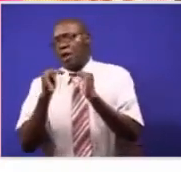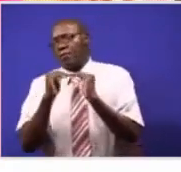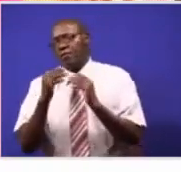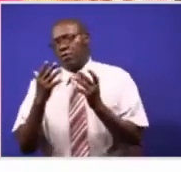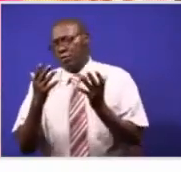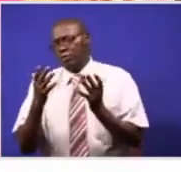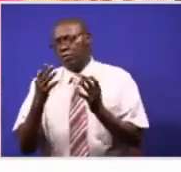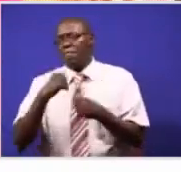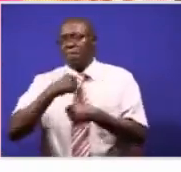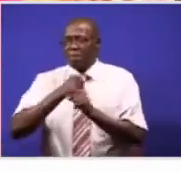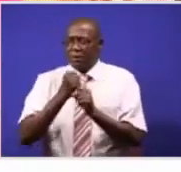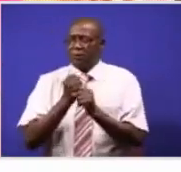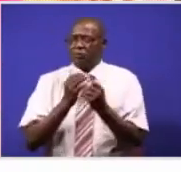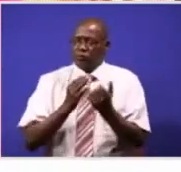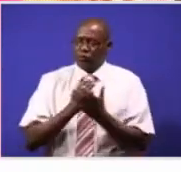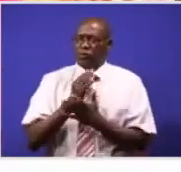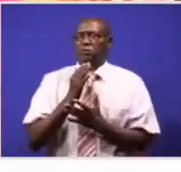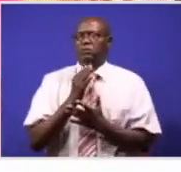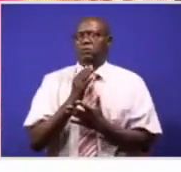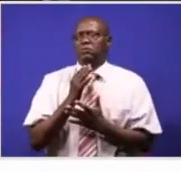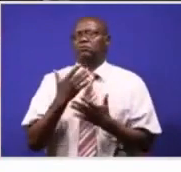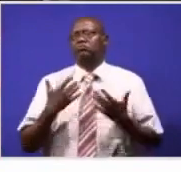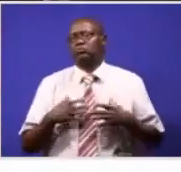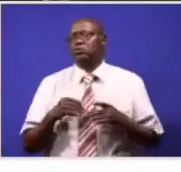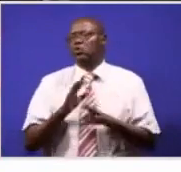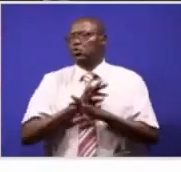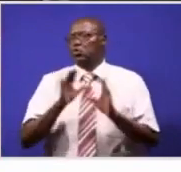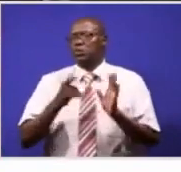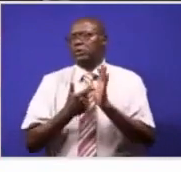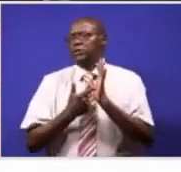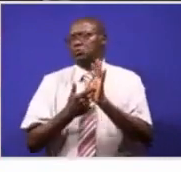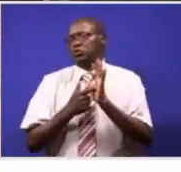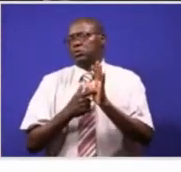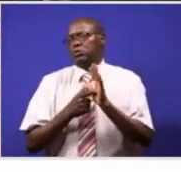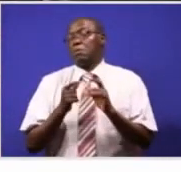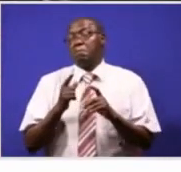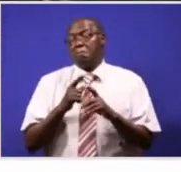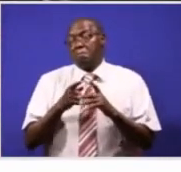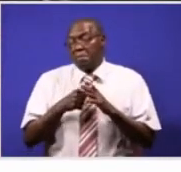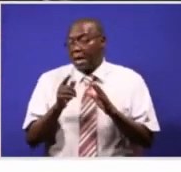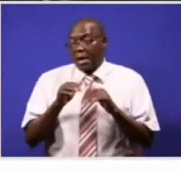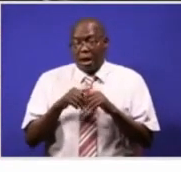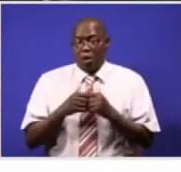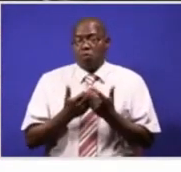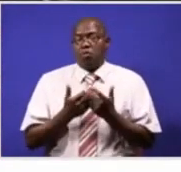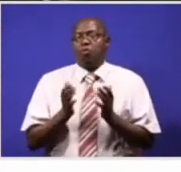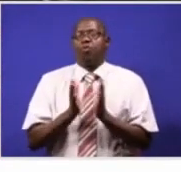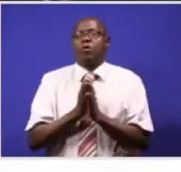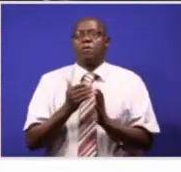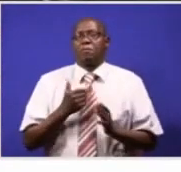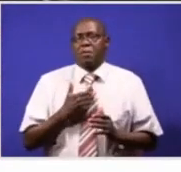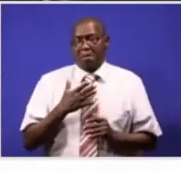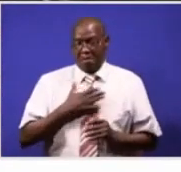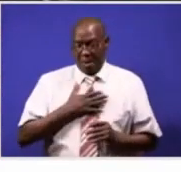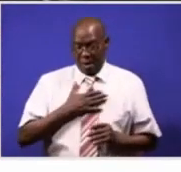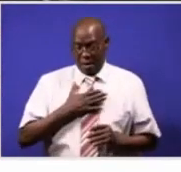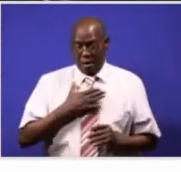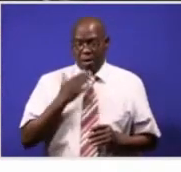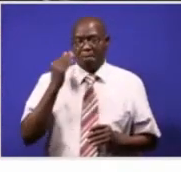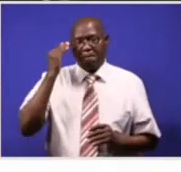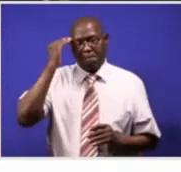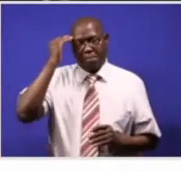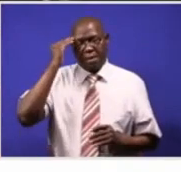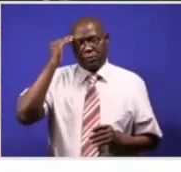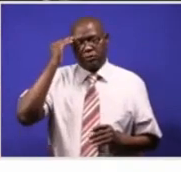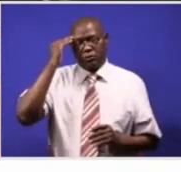sure that people are not exposed. But it all begins with me. My mental health is